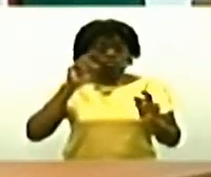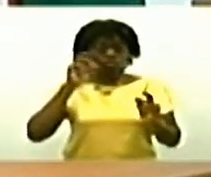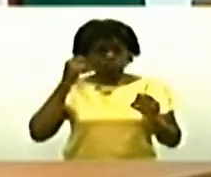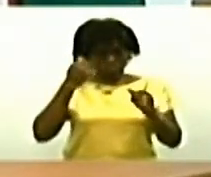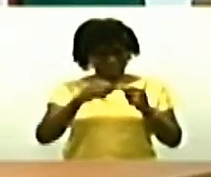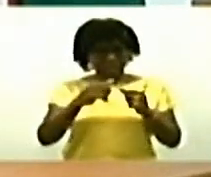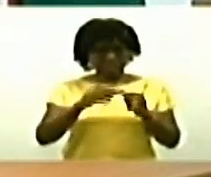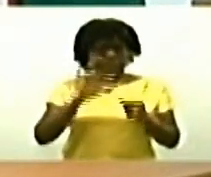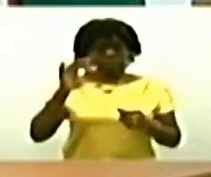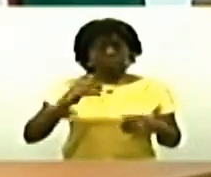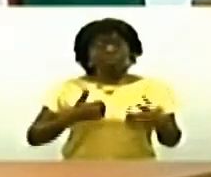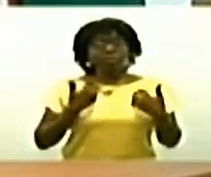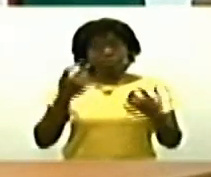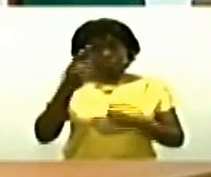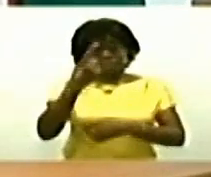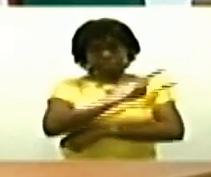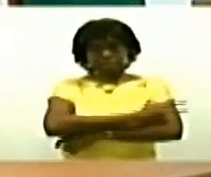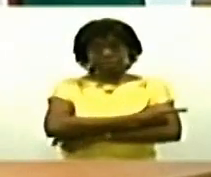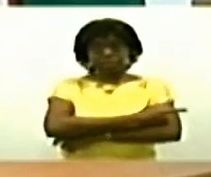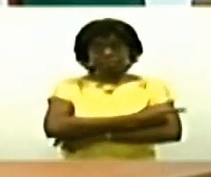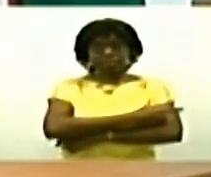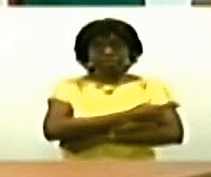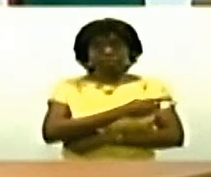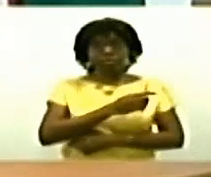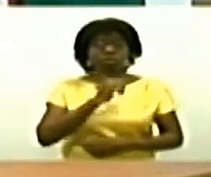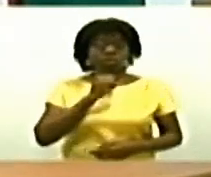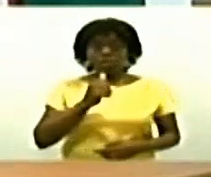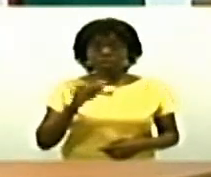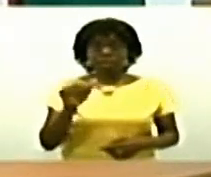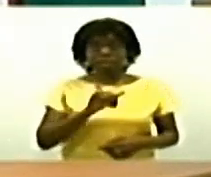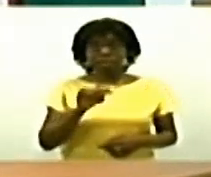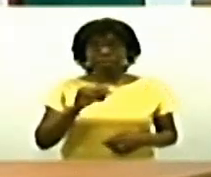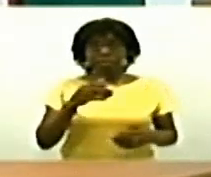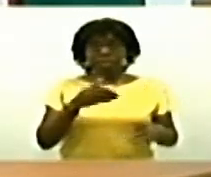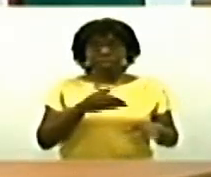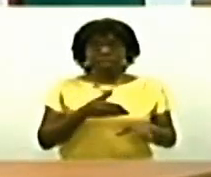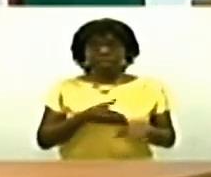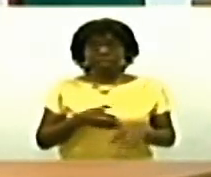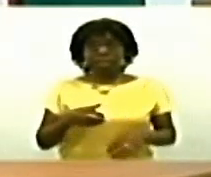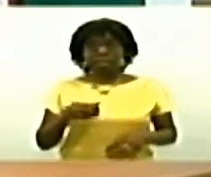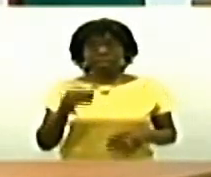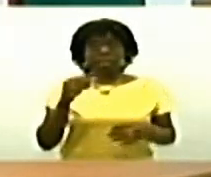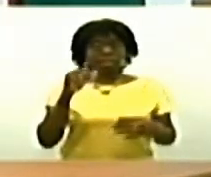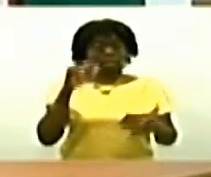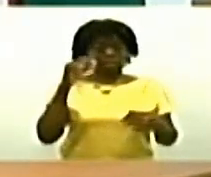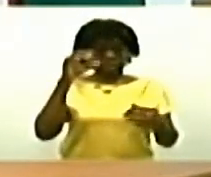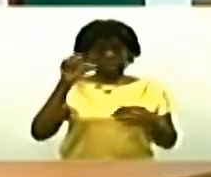my younger days. Unlike Senator Steele, I am not claiming to be any senior.